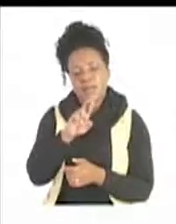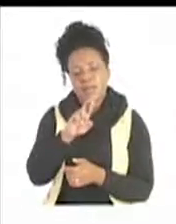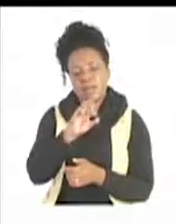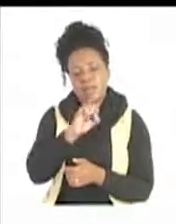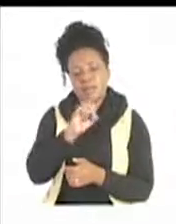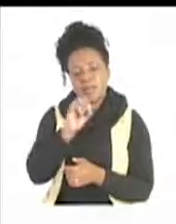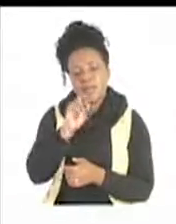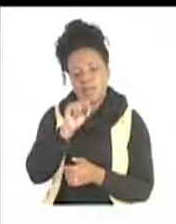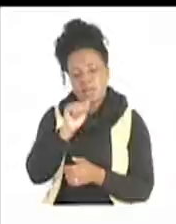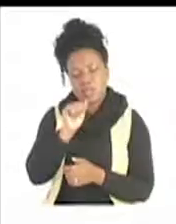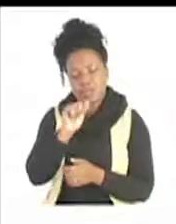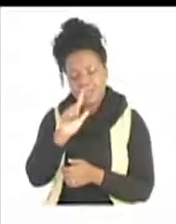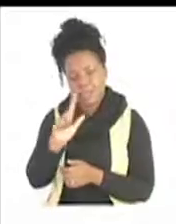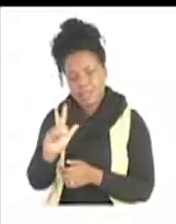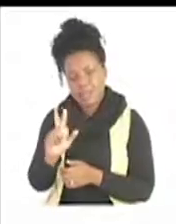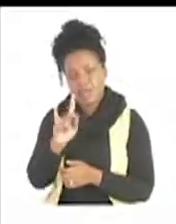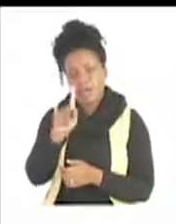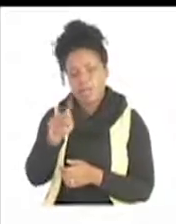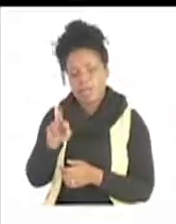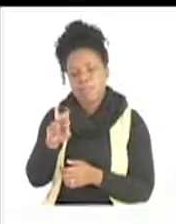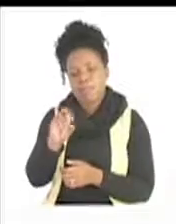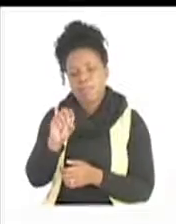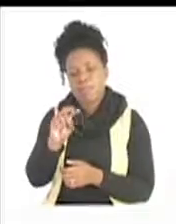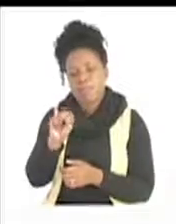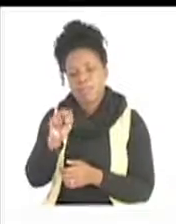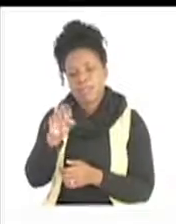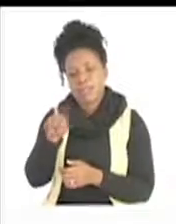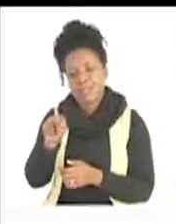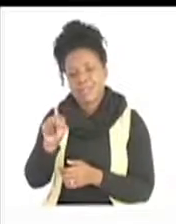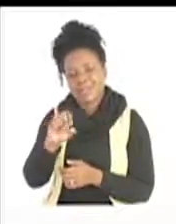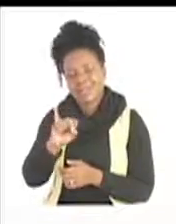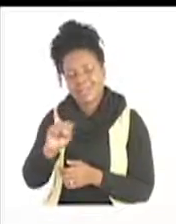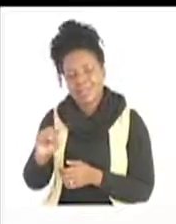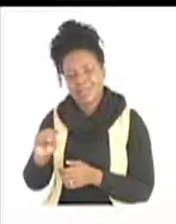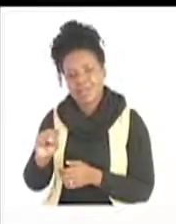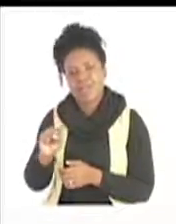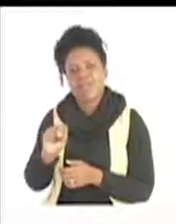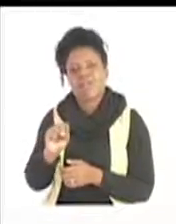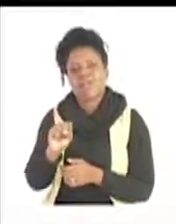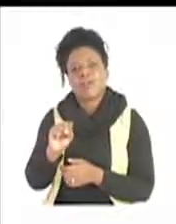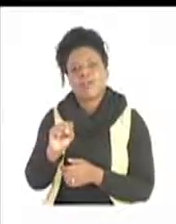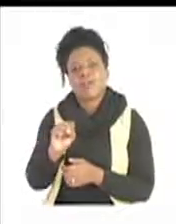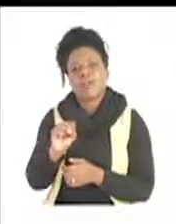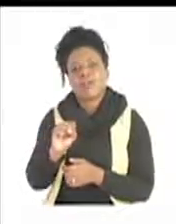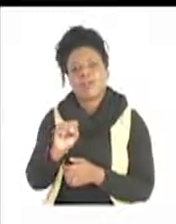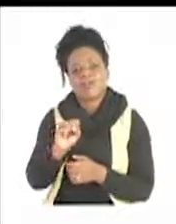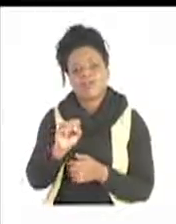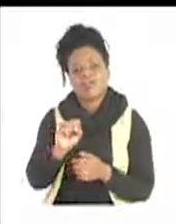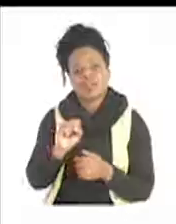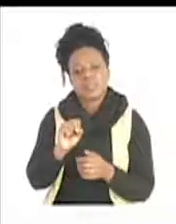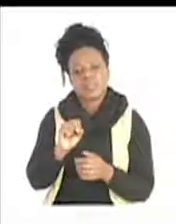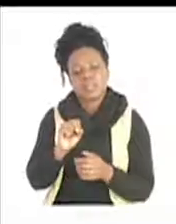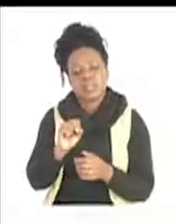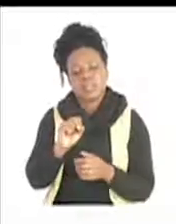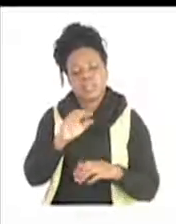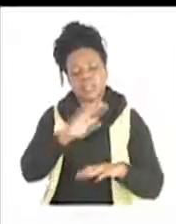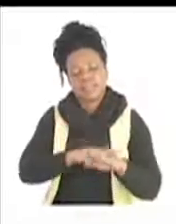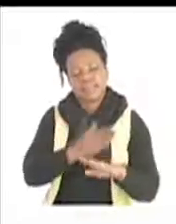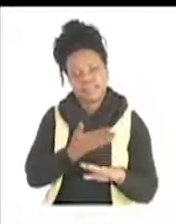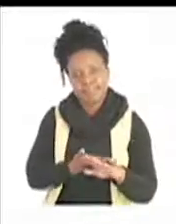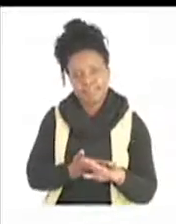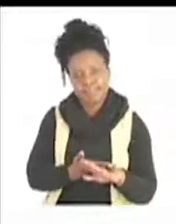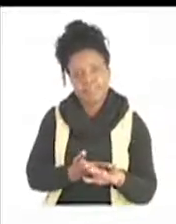to people or things. Okay, examples of personal pronouns are